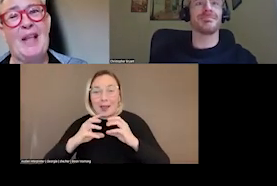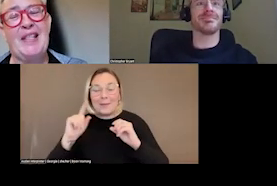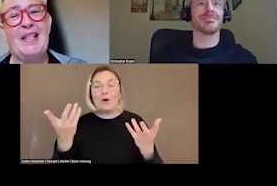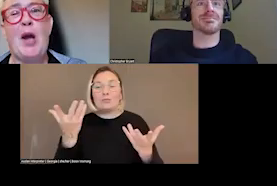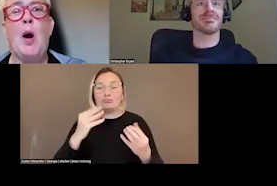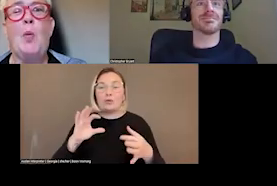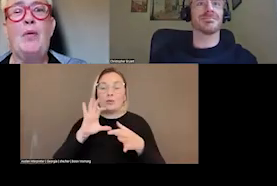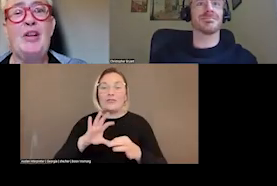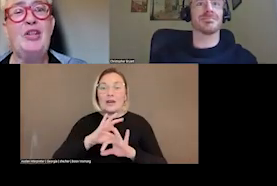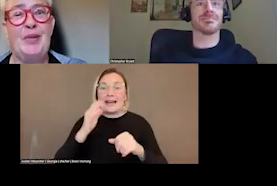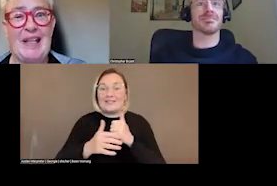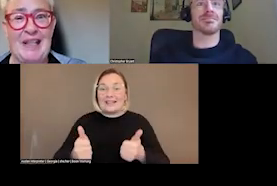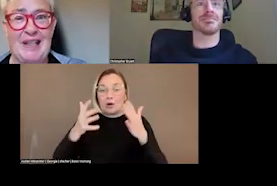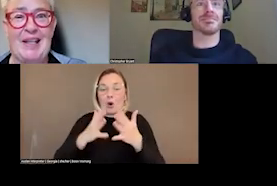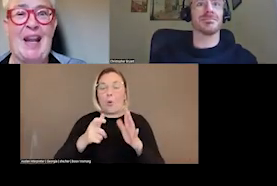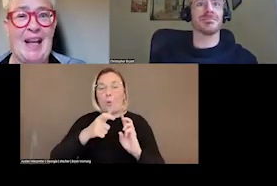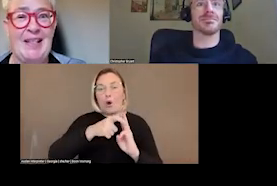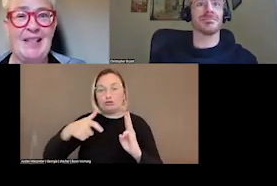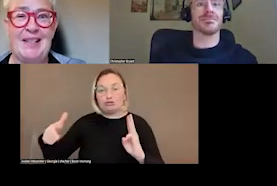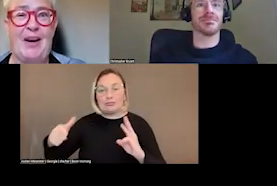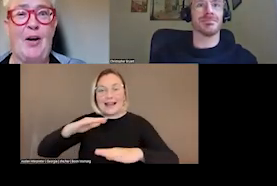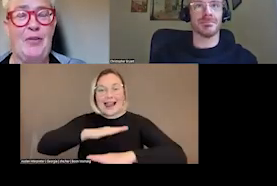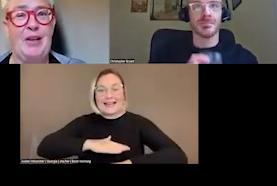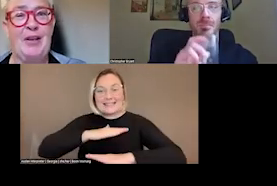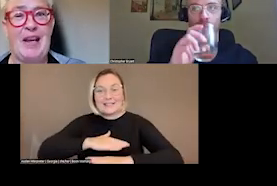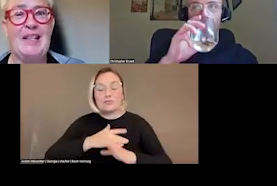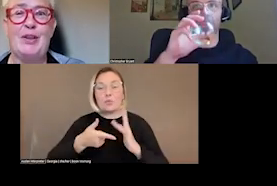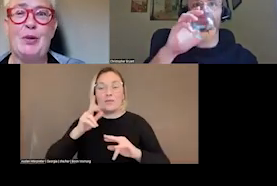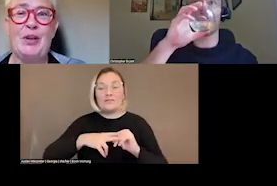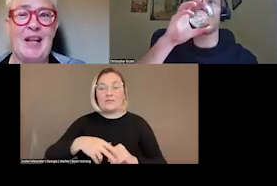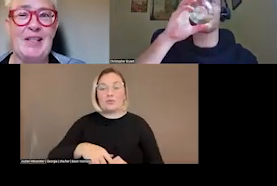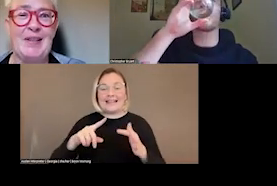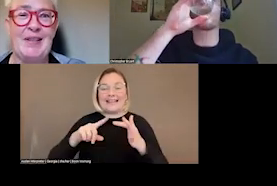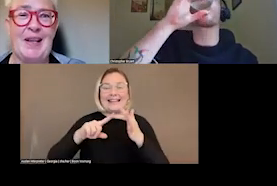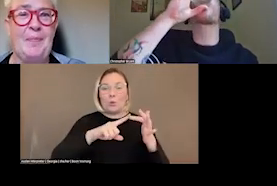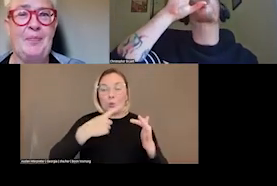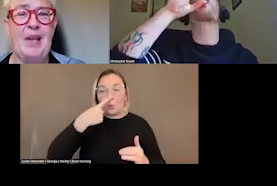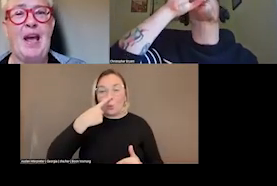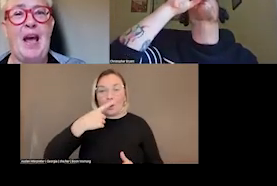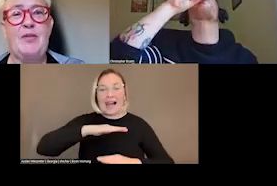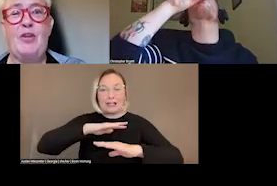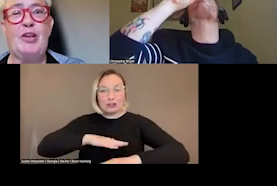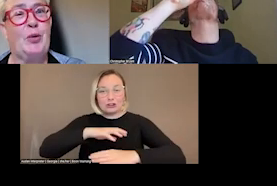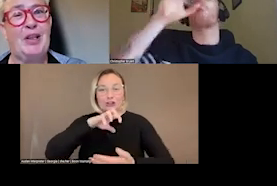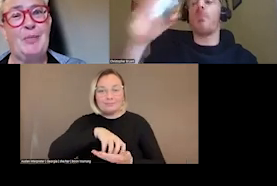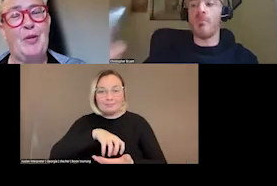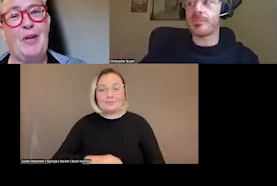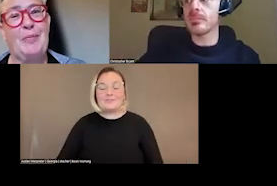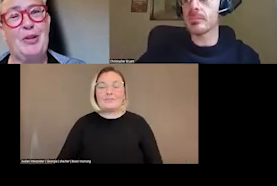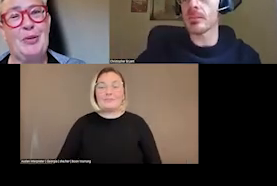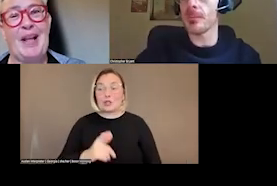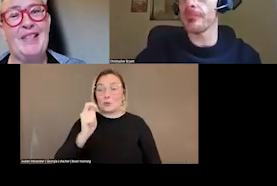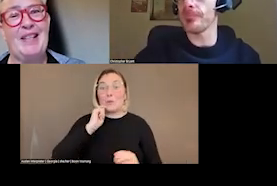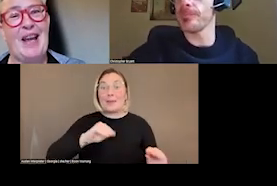from unceded Wurundjeri lands of the Eastern Kulin Nations, very shortly to move